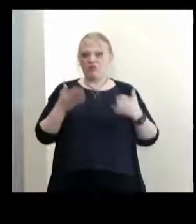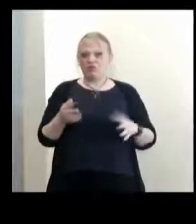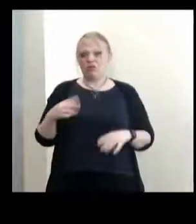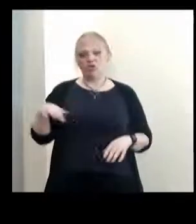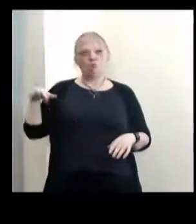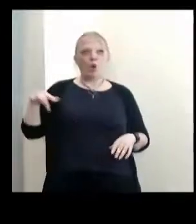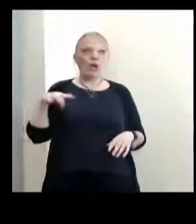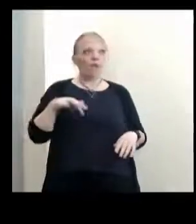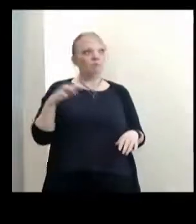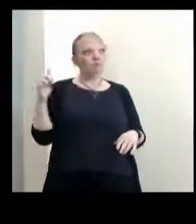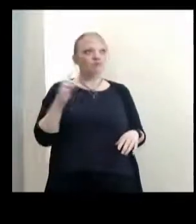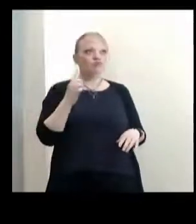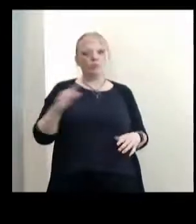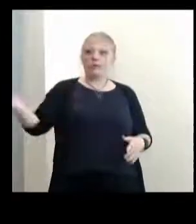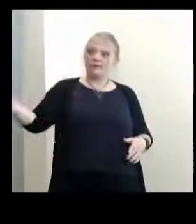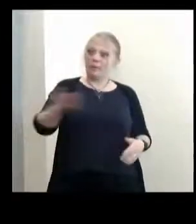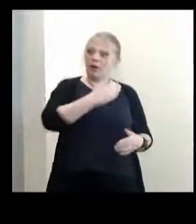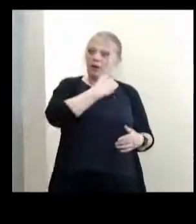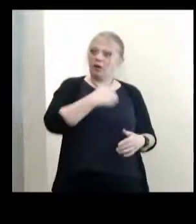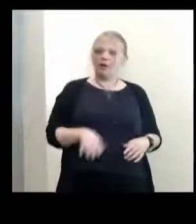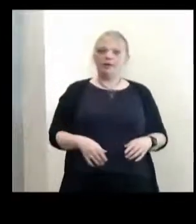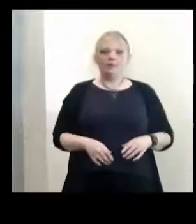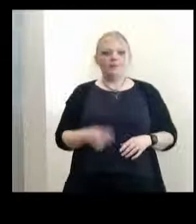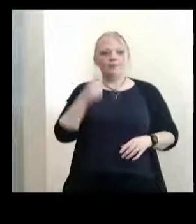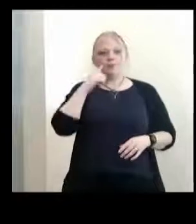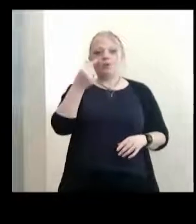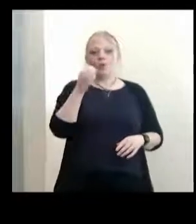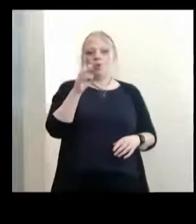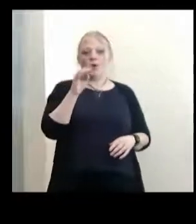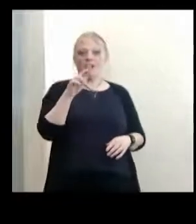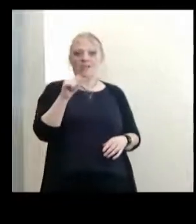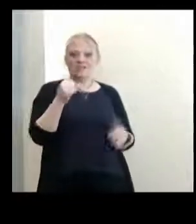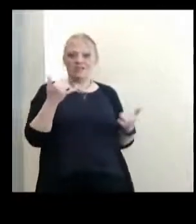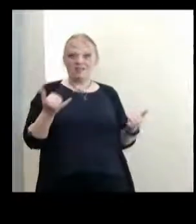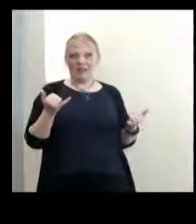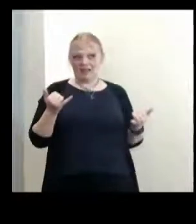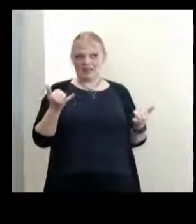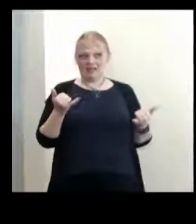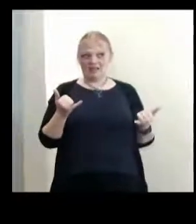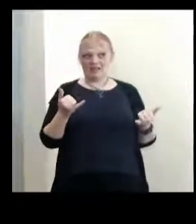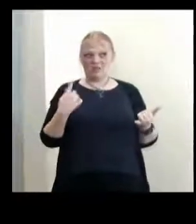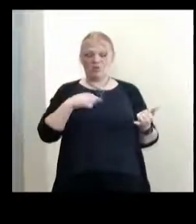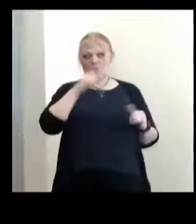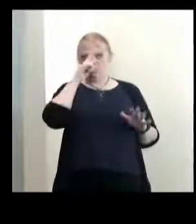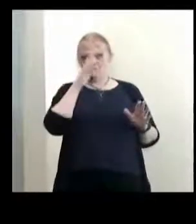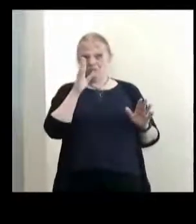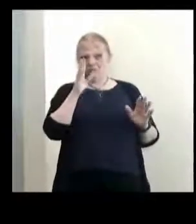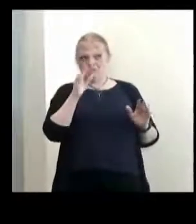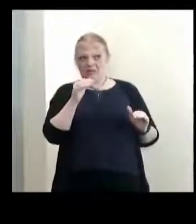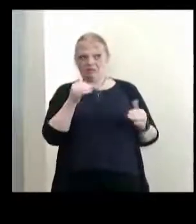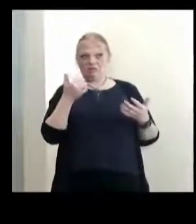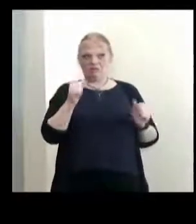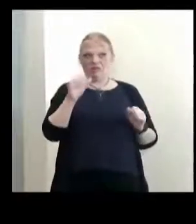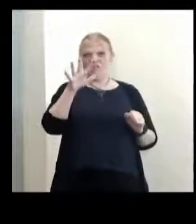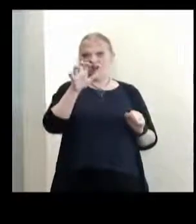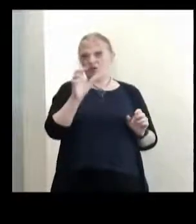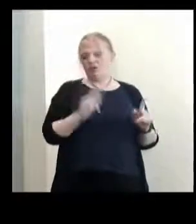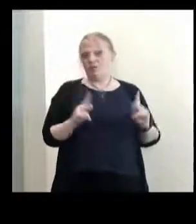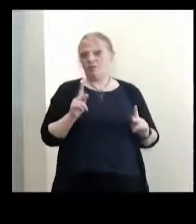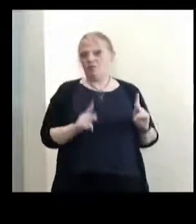know the clinic that was scheduled for Gowanda today, we were anticipating and trying to do 500 people,